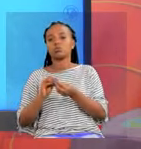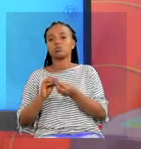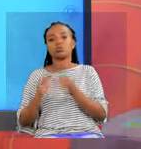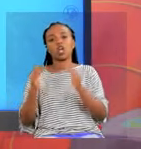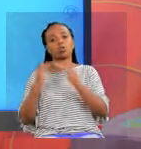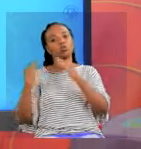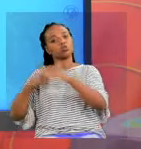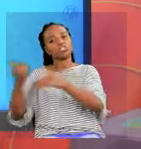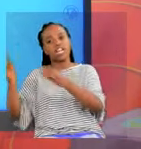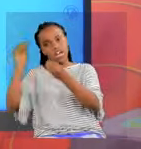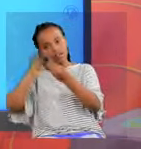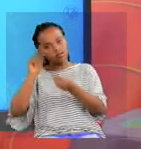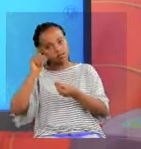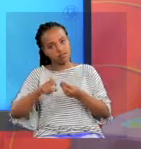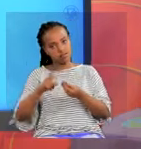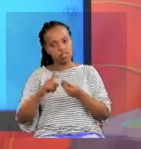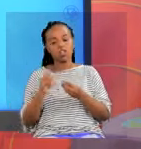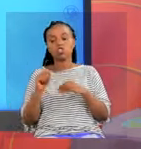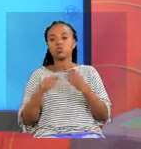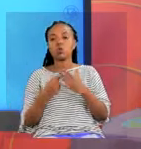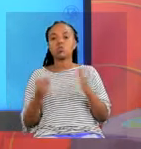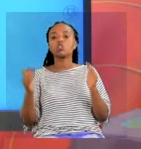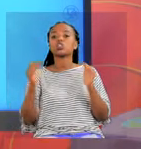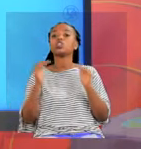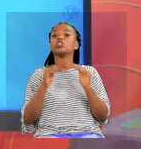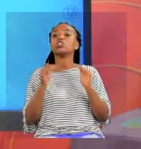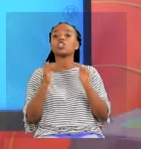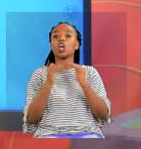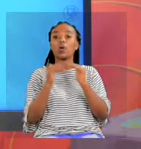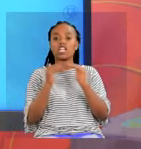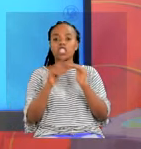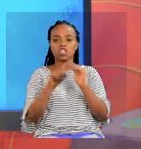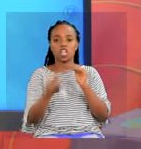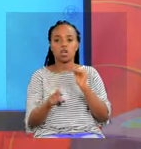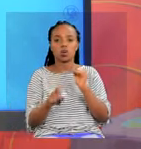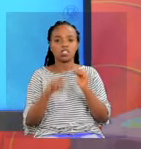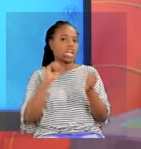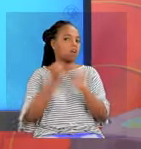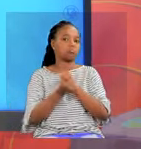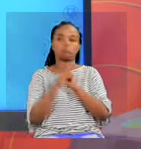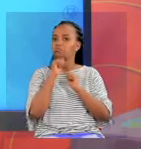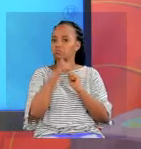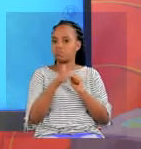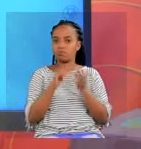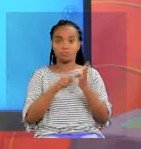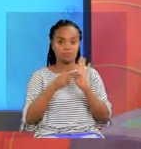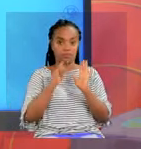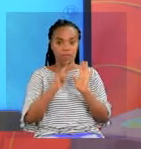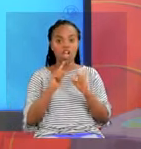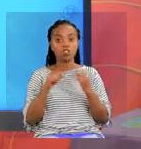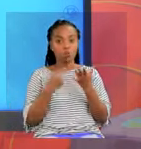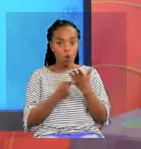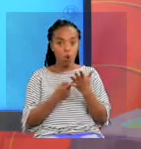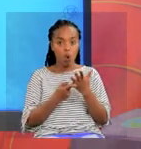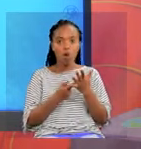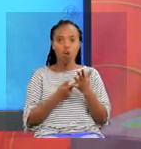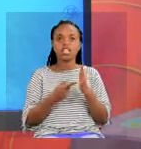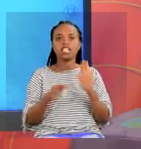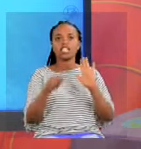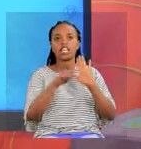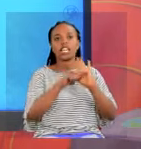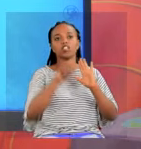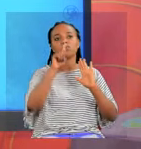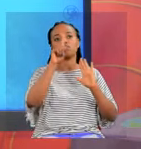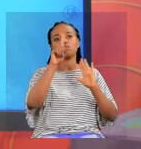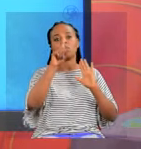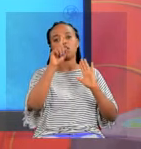the other side so that the equation will be the original equation or will not be changed. Therefore, you add negative 4 over